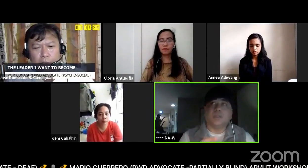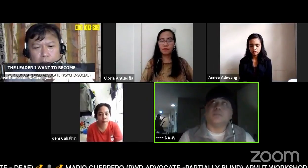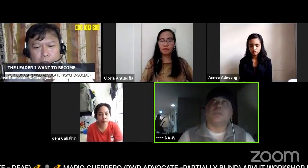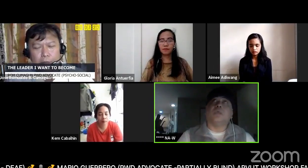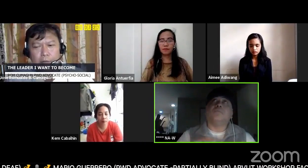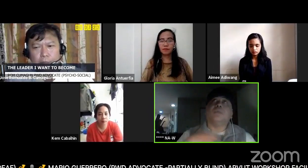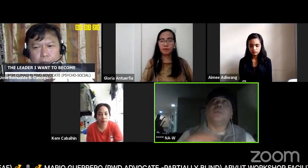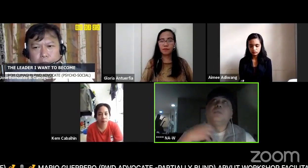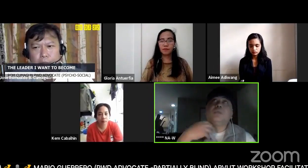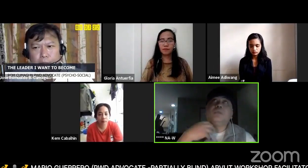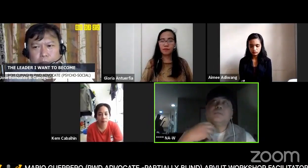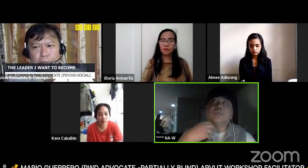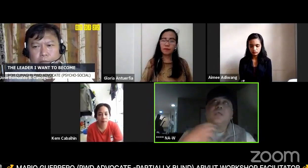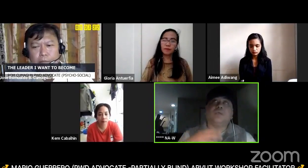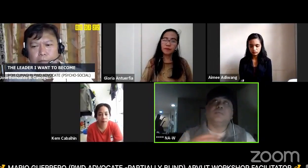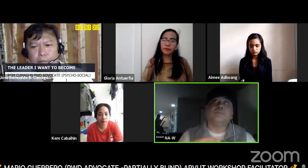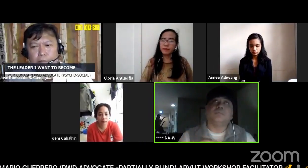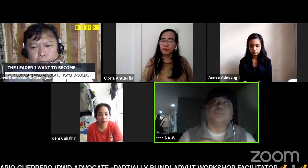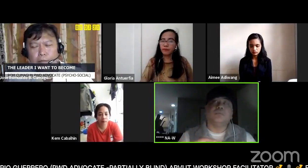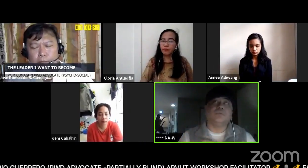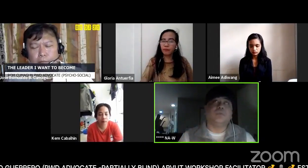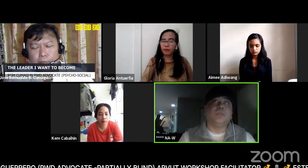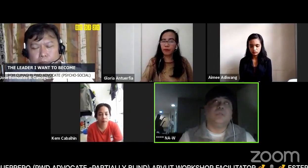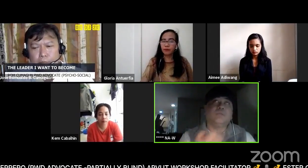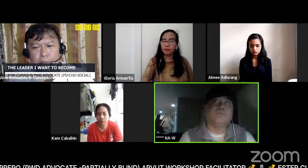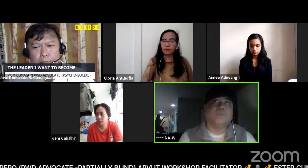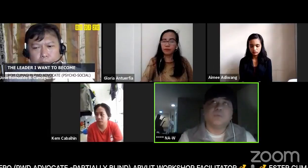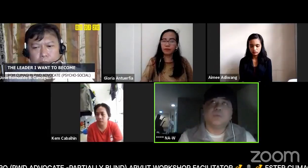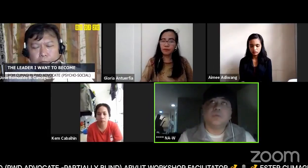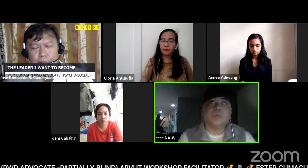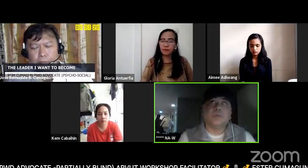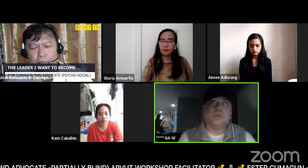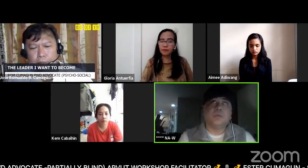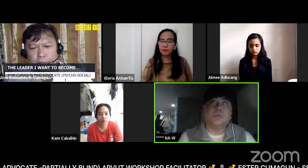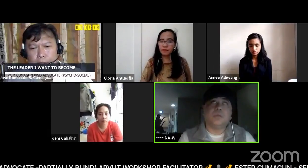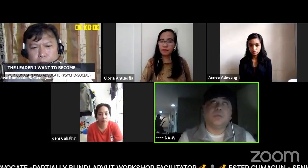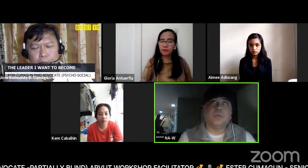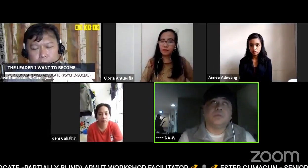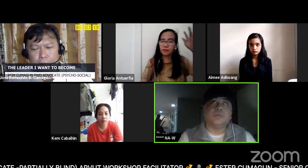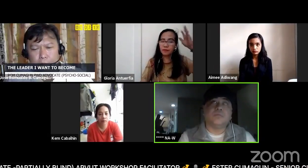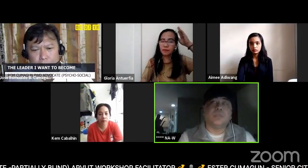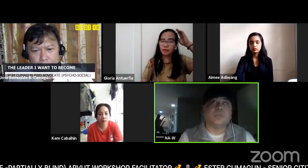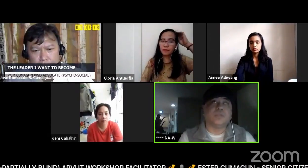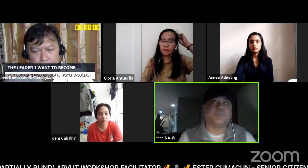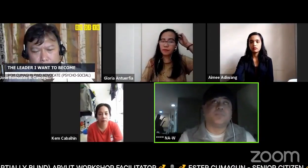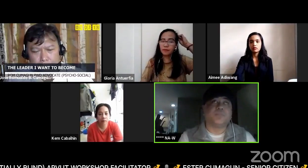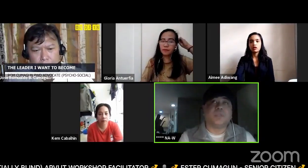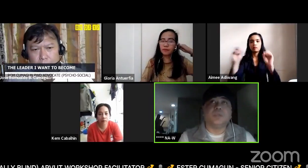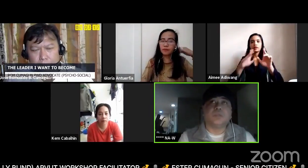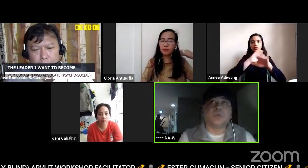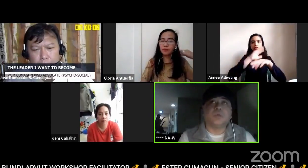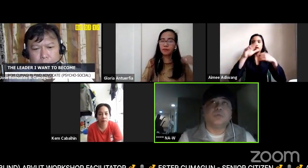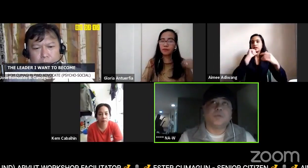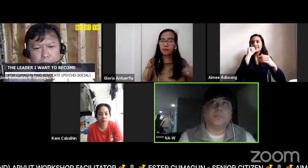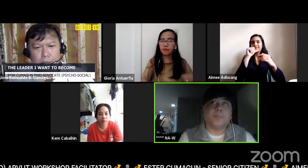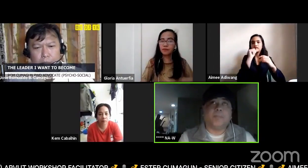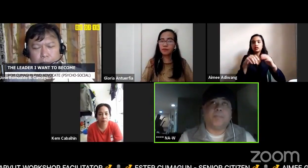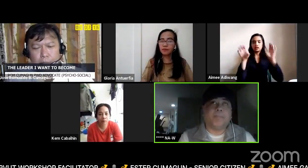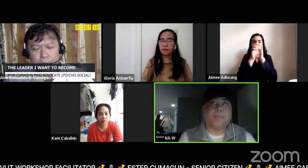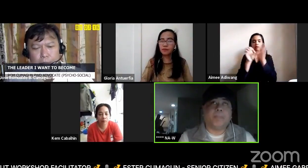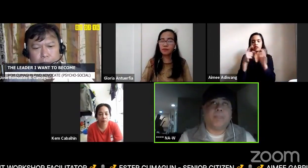And that every time you give, without expecting any